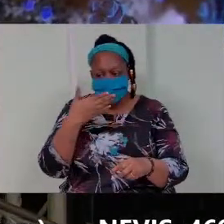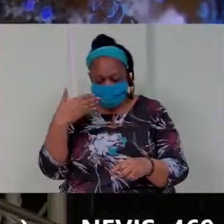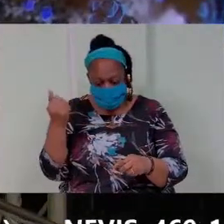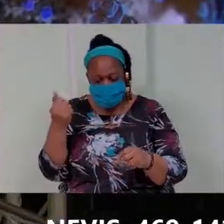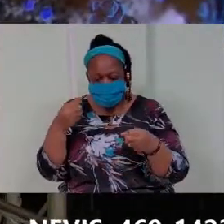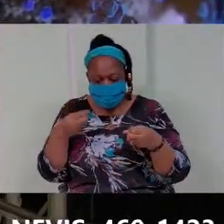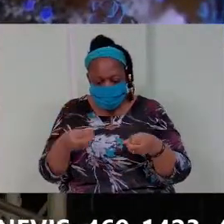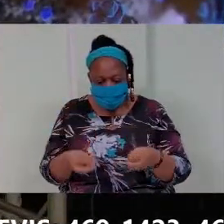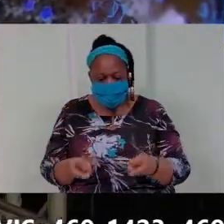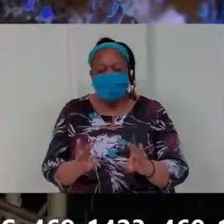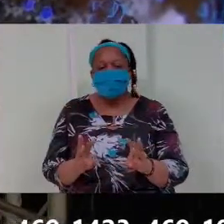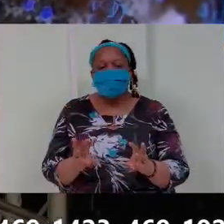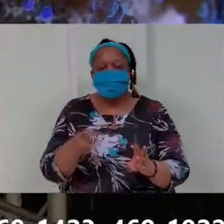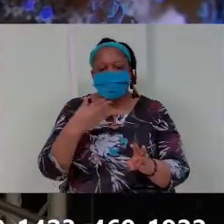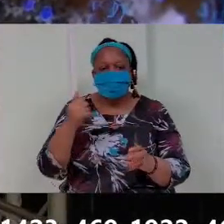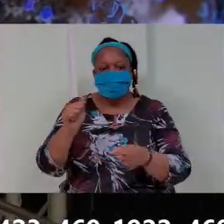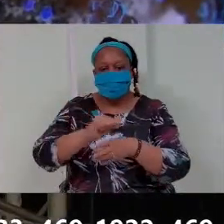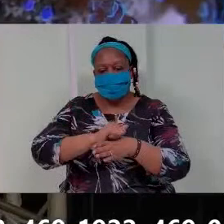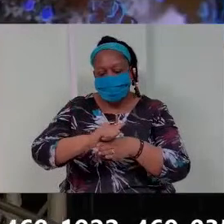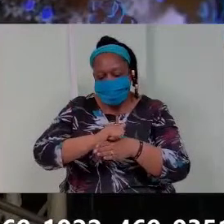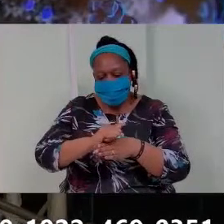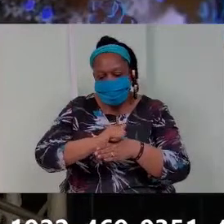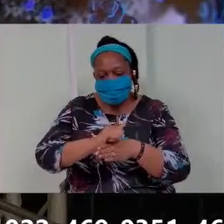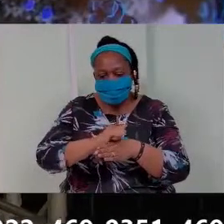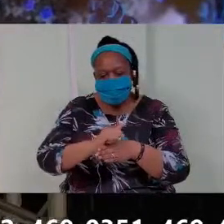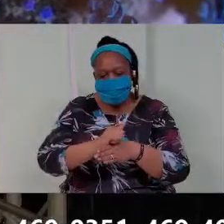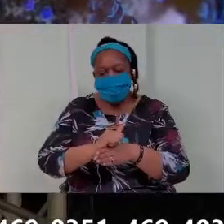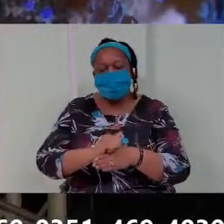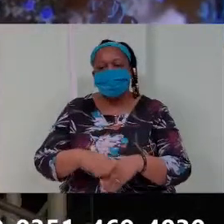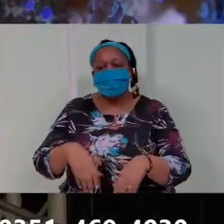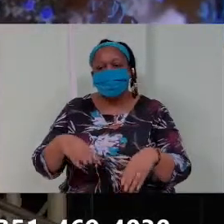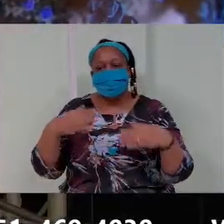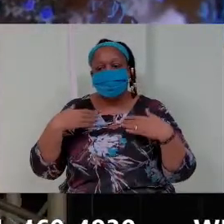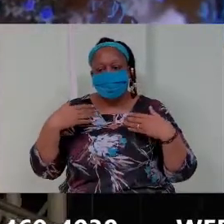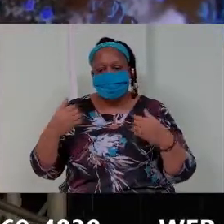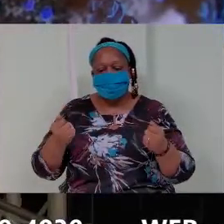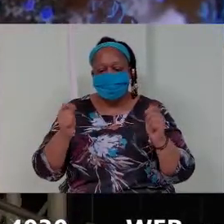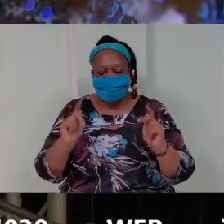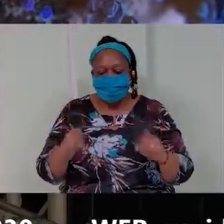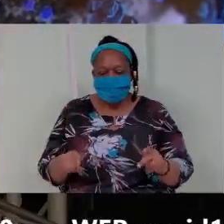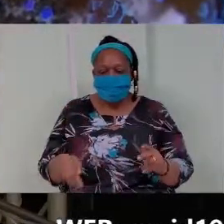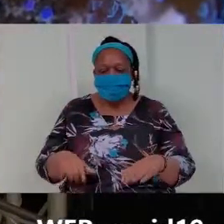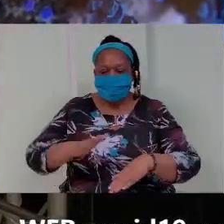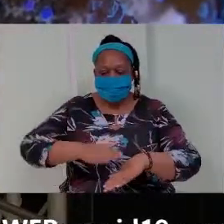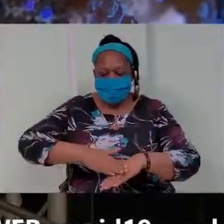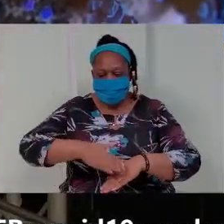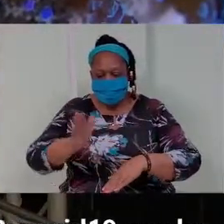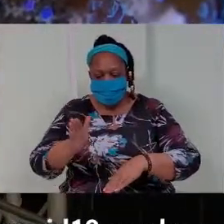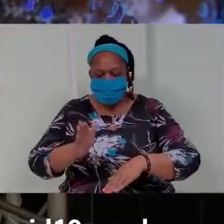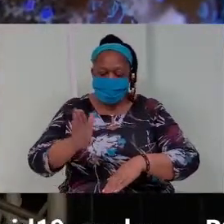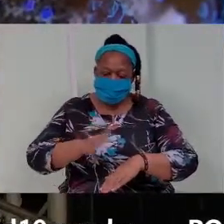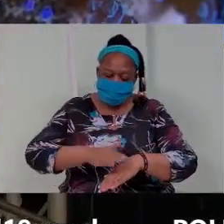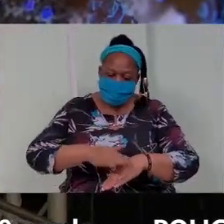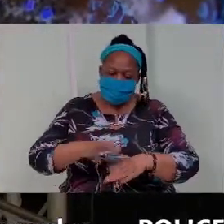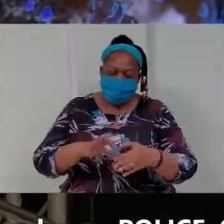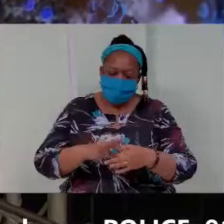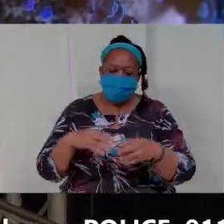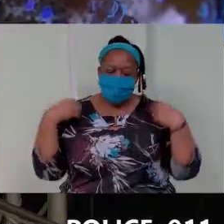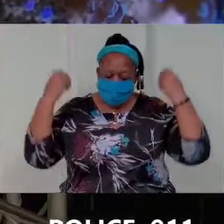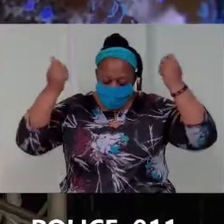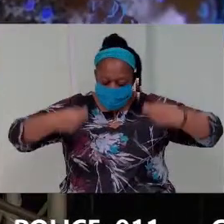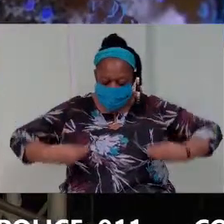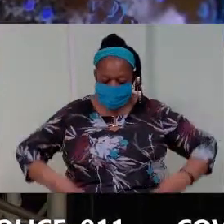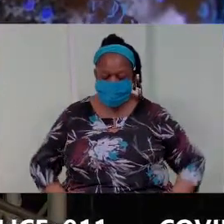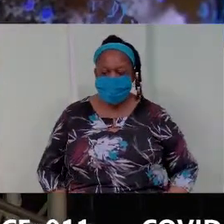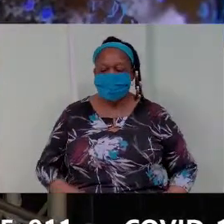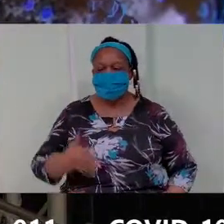continued retraining of our healthcare professionals in the donning and the doffing, and we make sure that even if